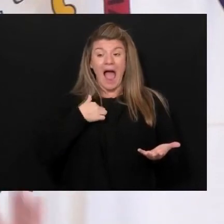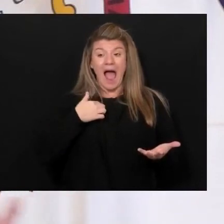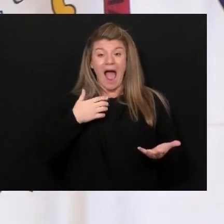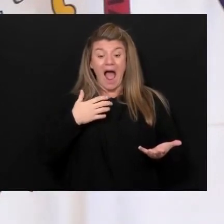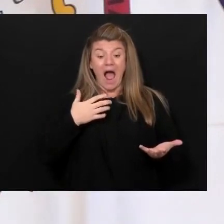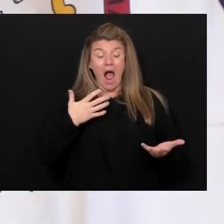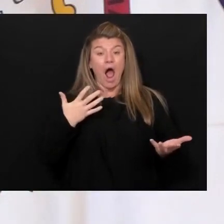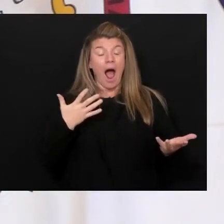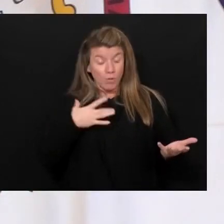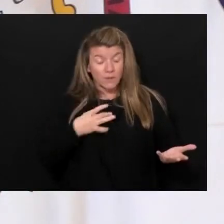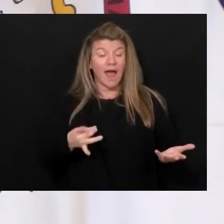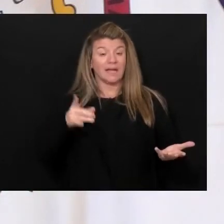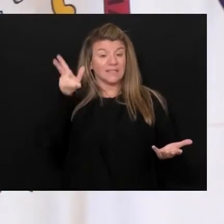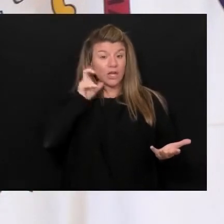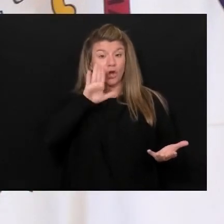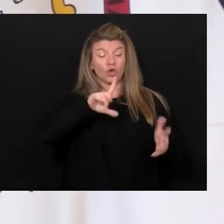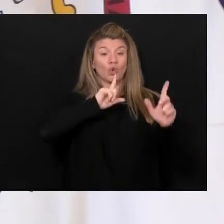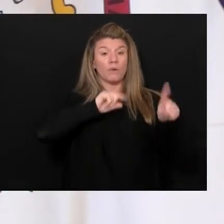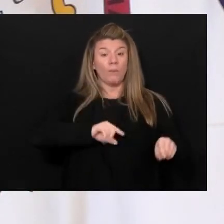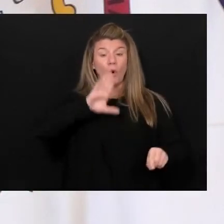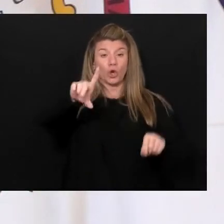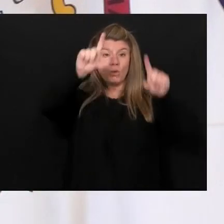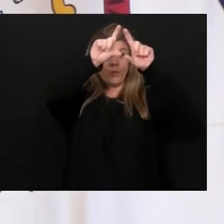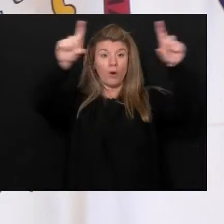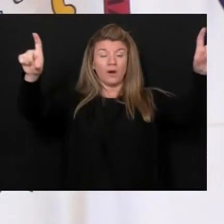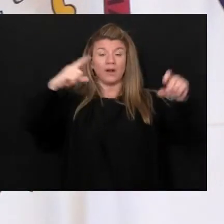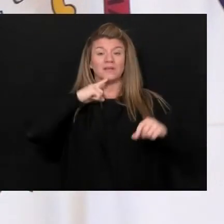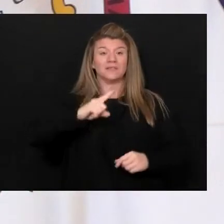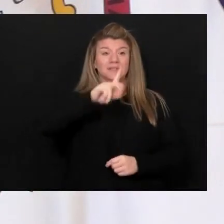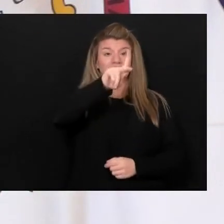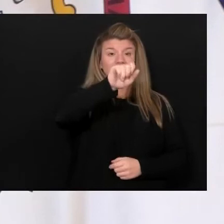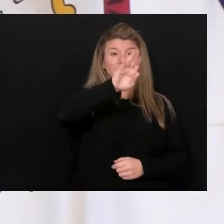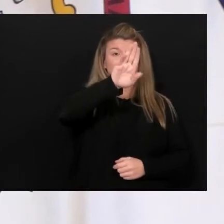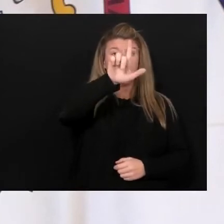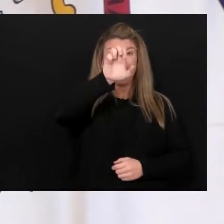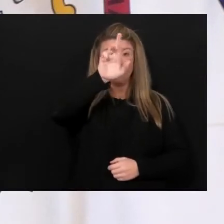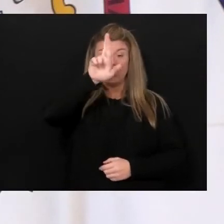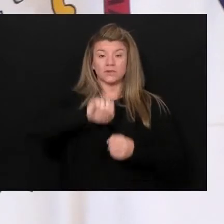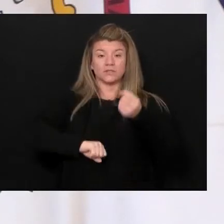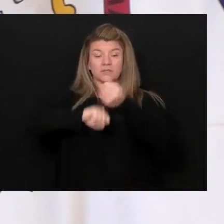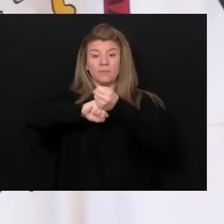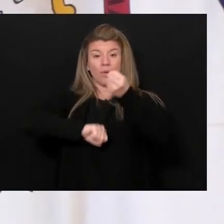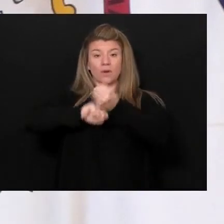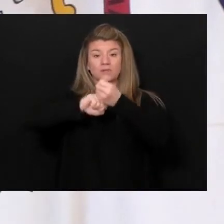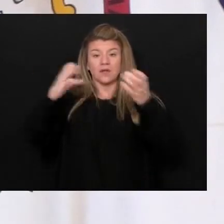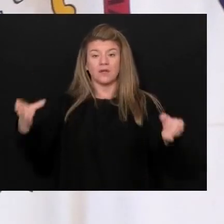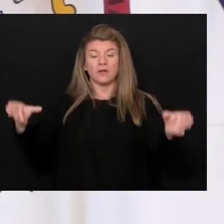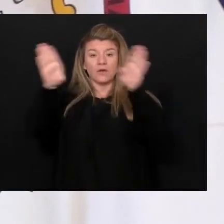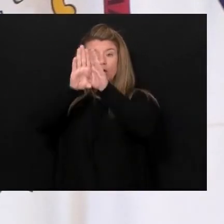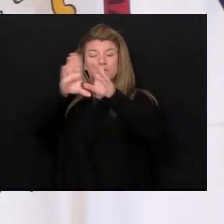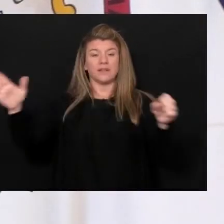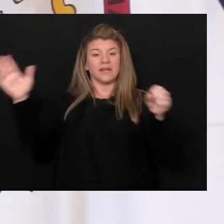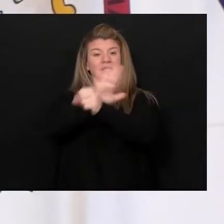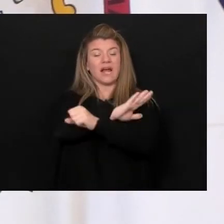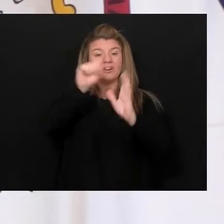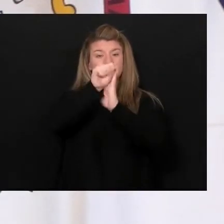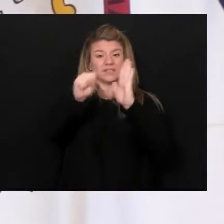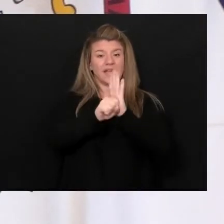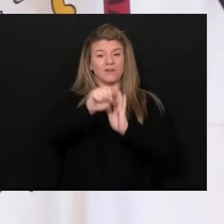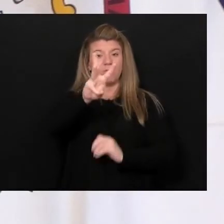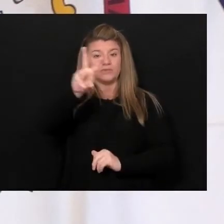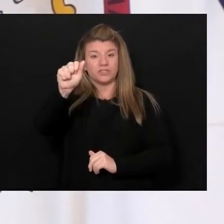report that. I would love for you to have the headlines that says, Kabler supports closing the entire state of West Virginia